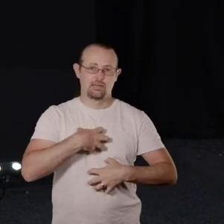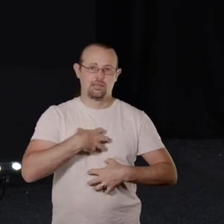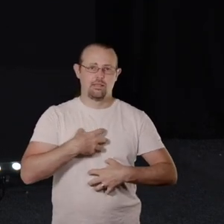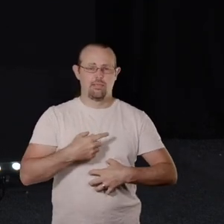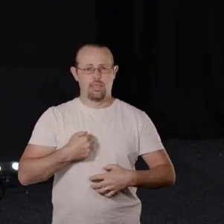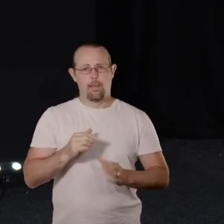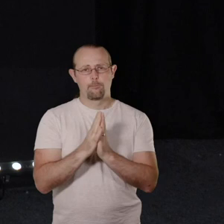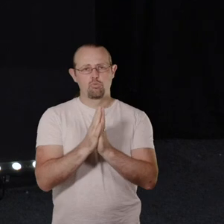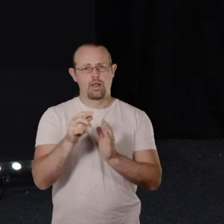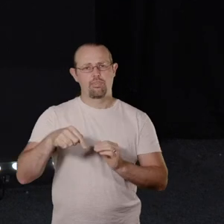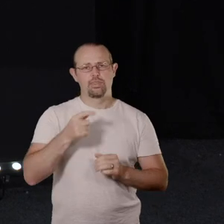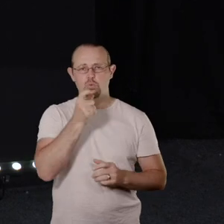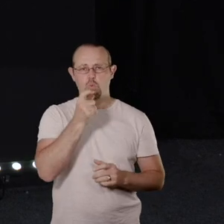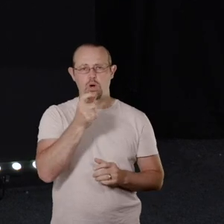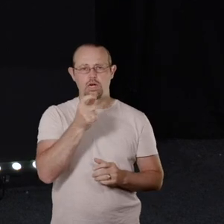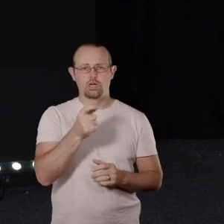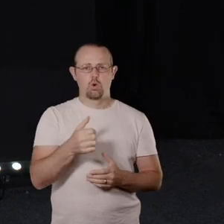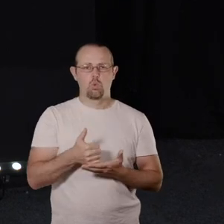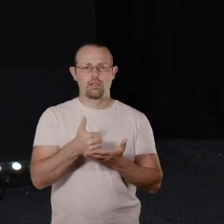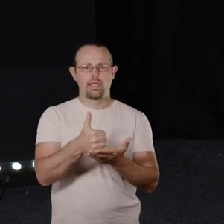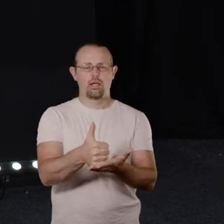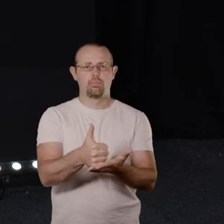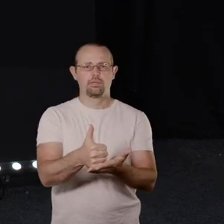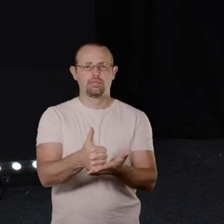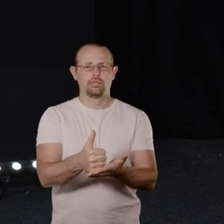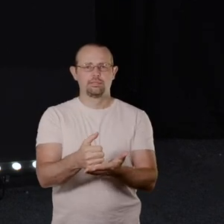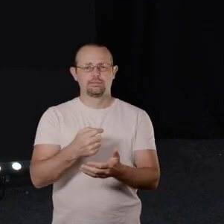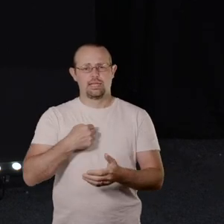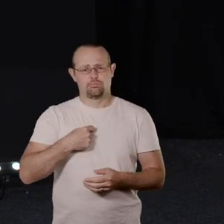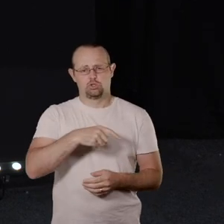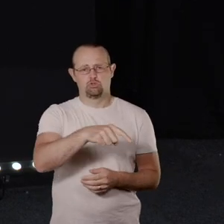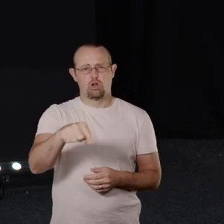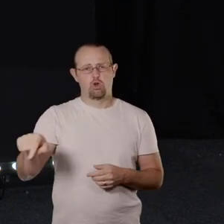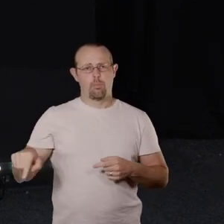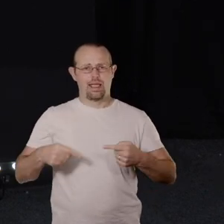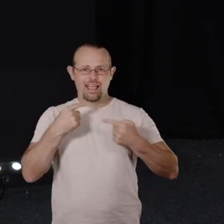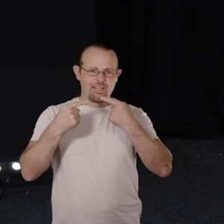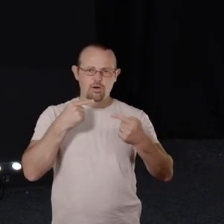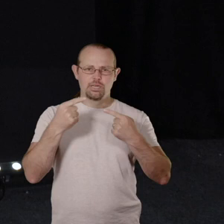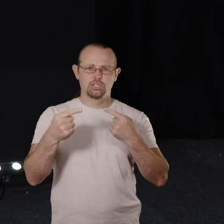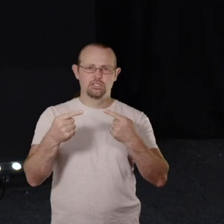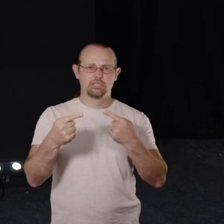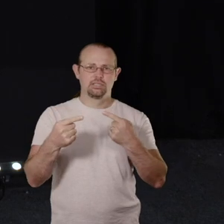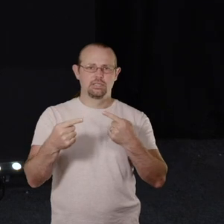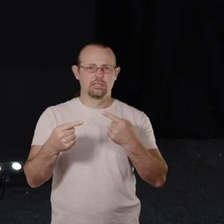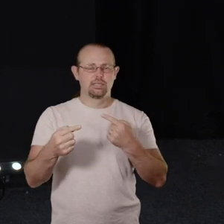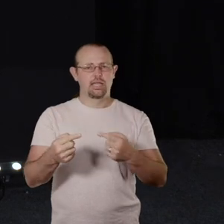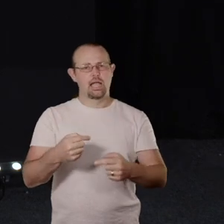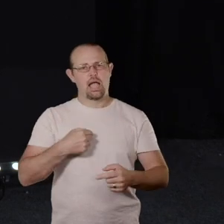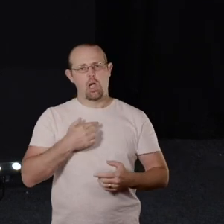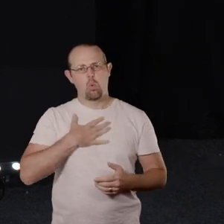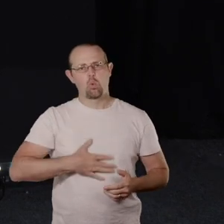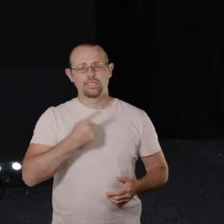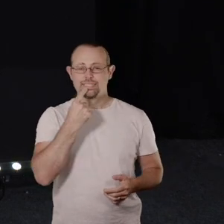help you and bring some truth to you. I am surrounded by information. I want to tell you right now what's been going